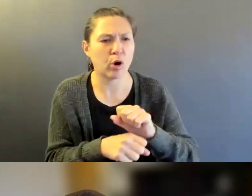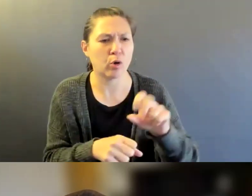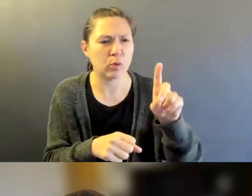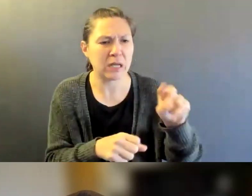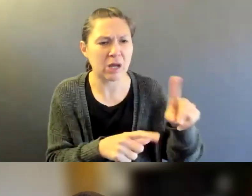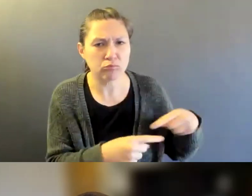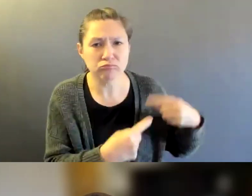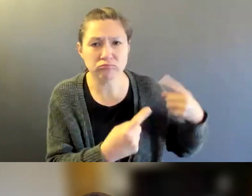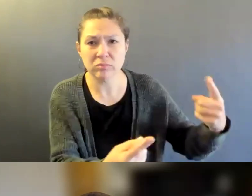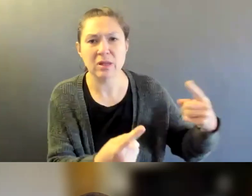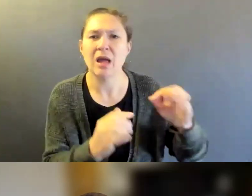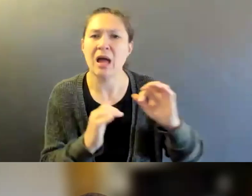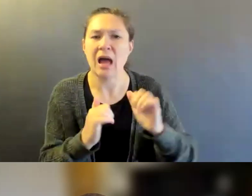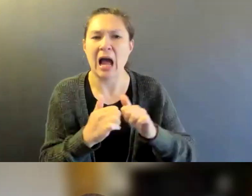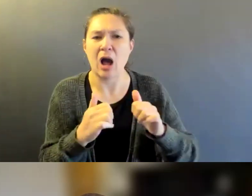positive difference.